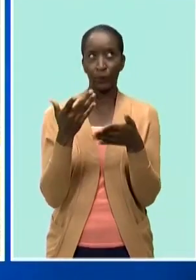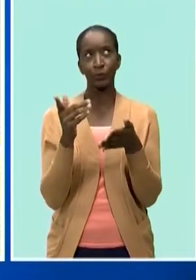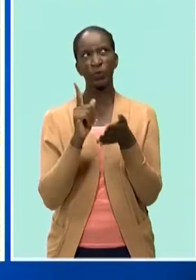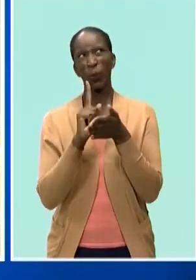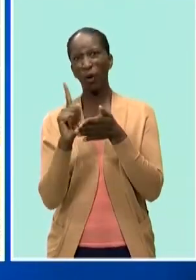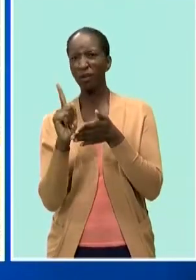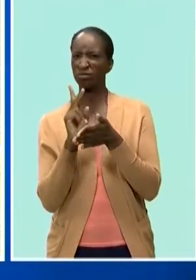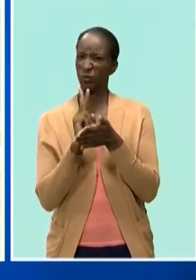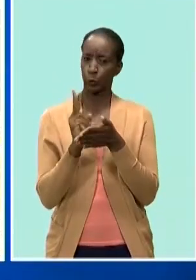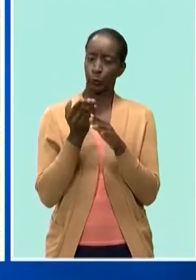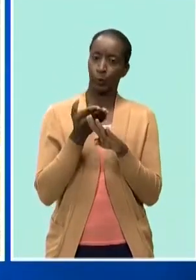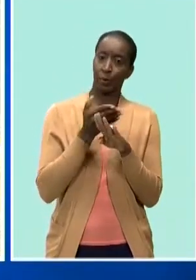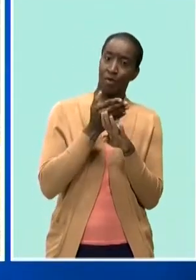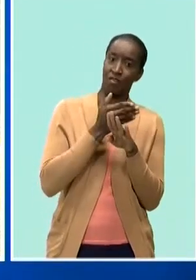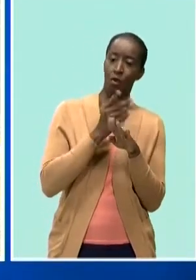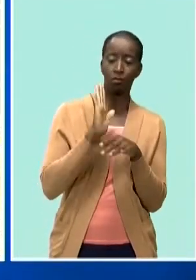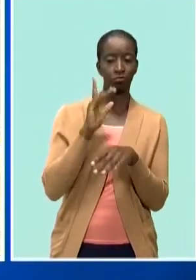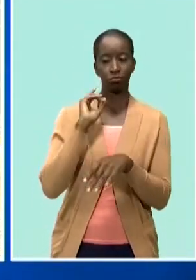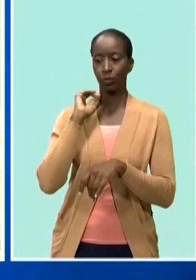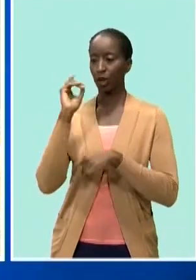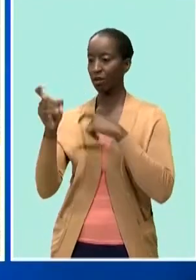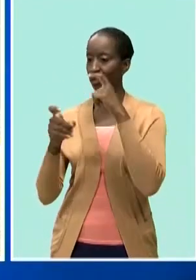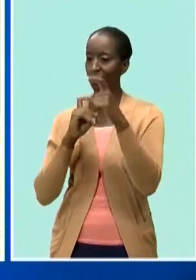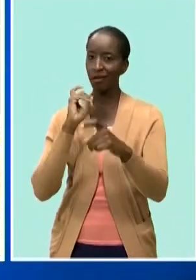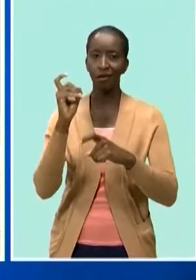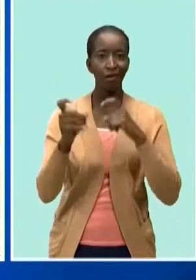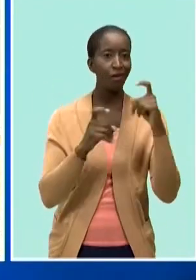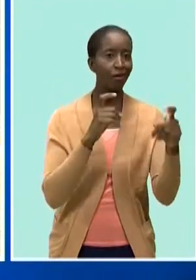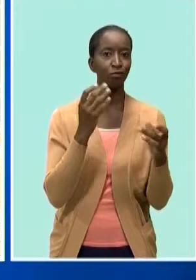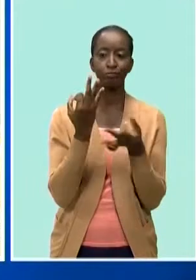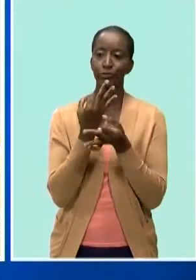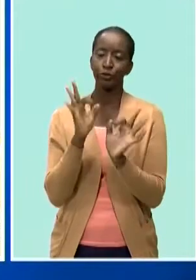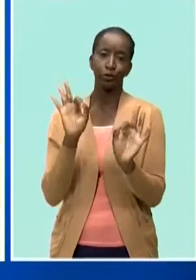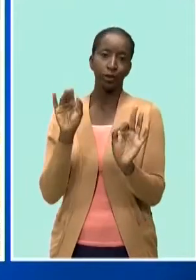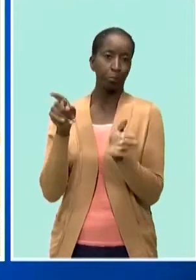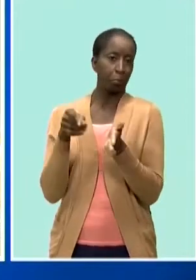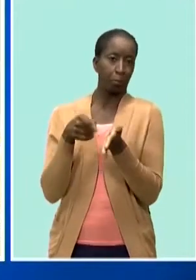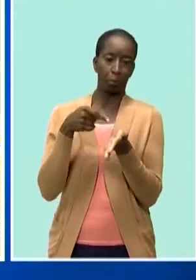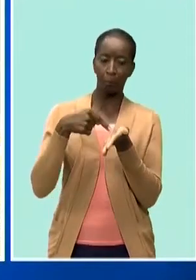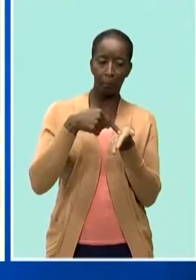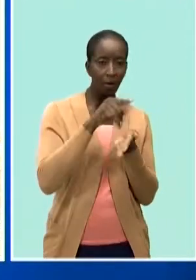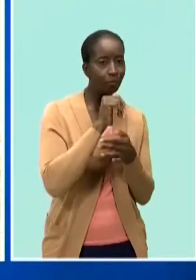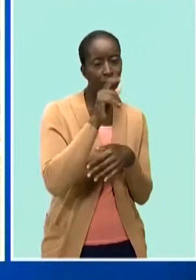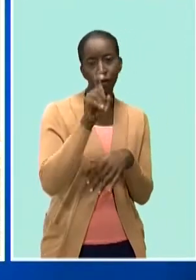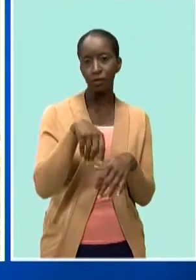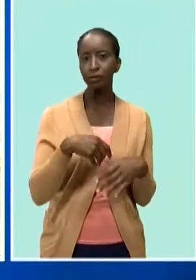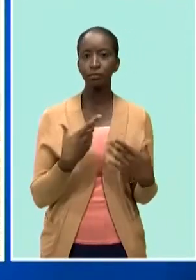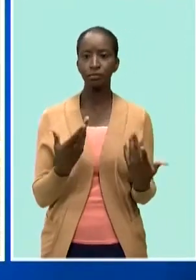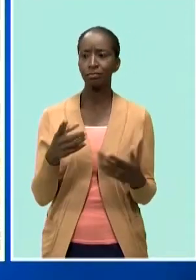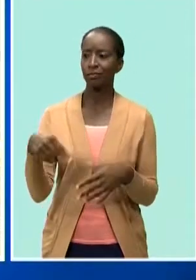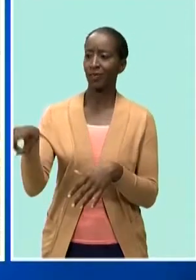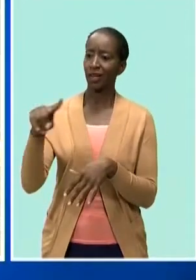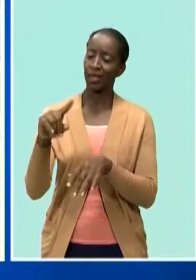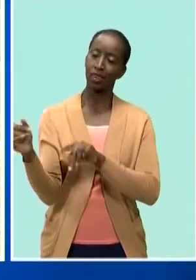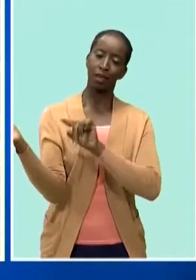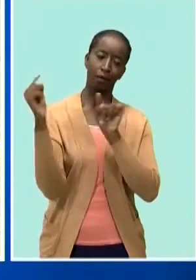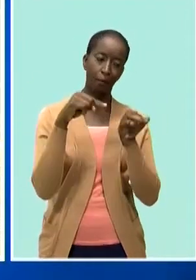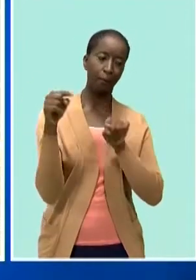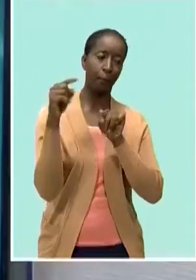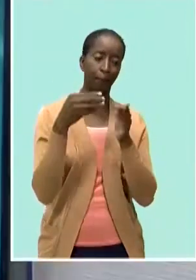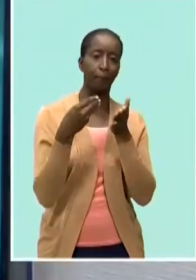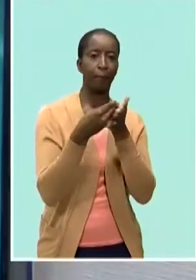customers. Really, we think the people support us, we should support the people that come and spend their hard-earned money with